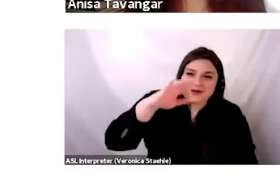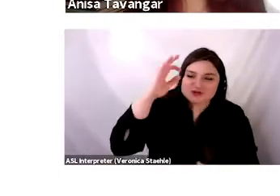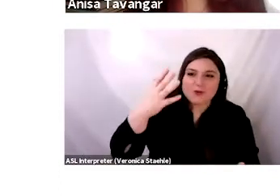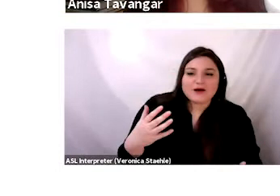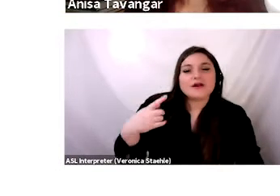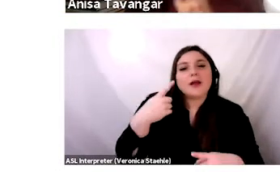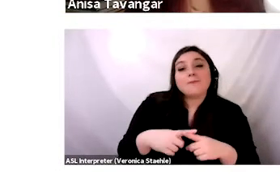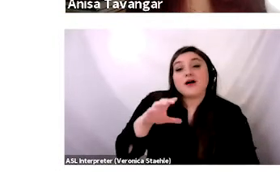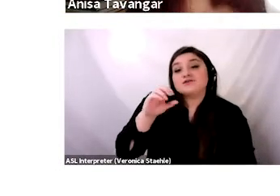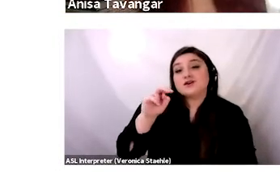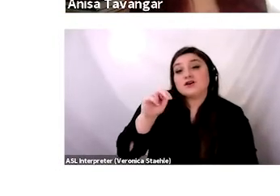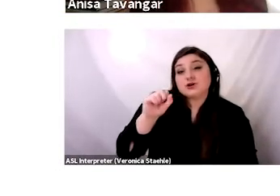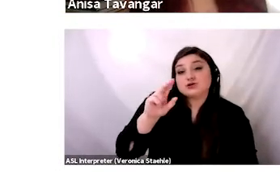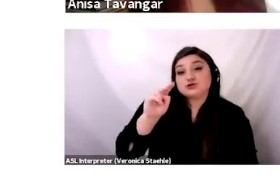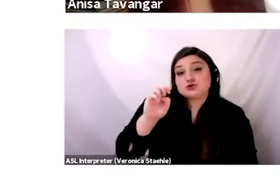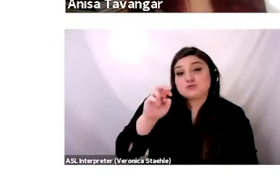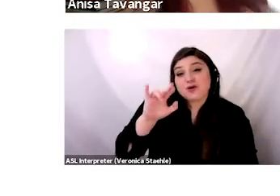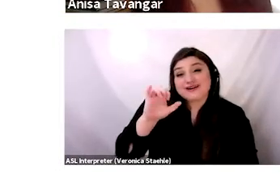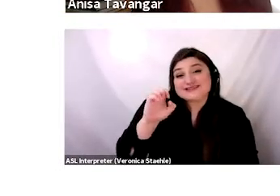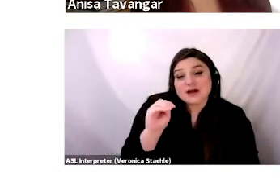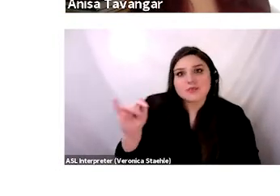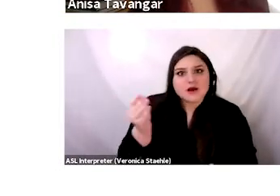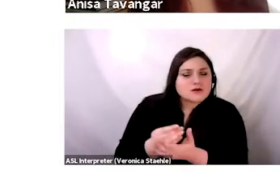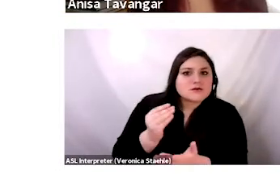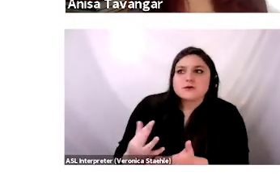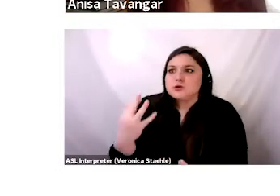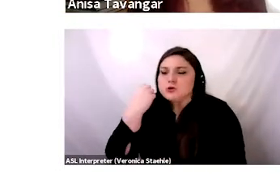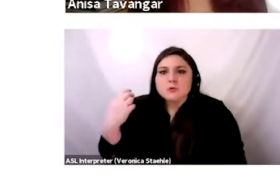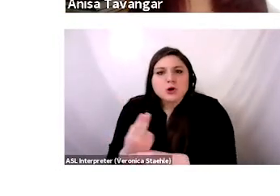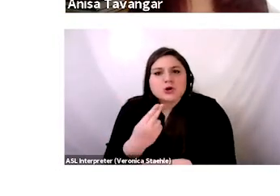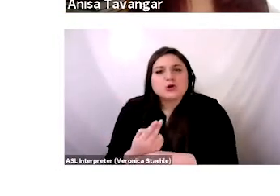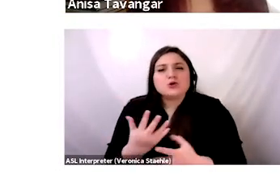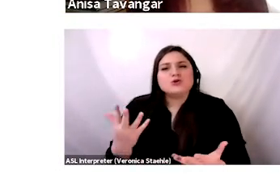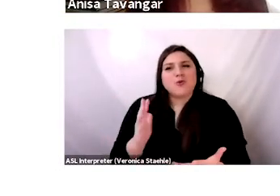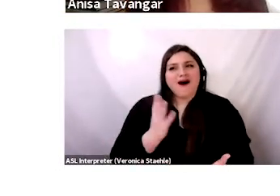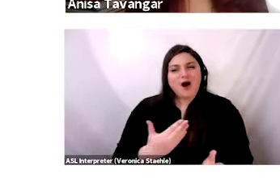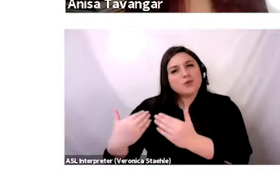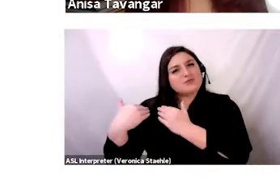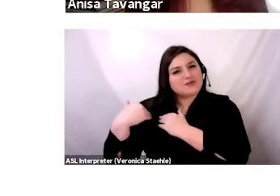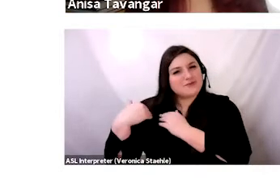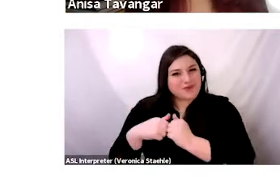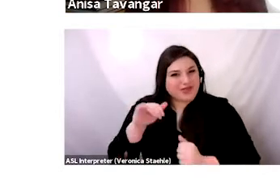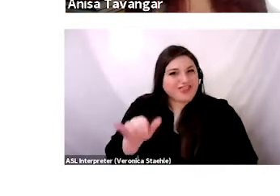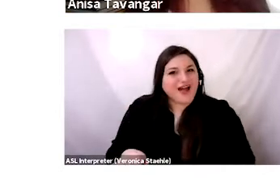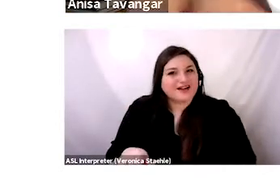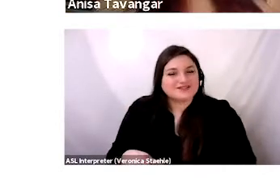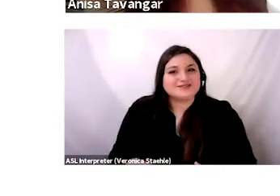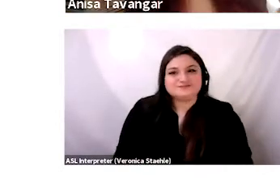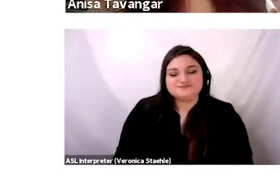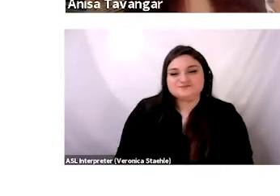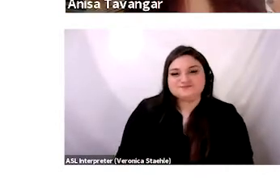between beauty and consumerism, and then ultimately sort of what is our individual responsibility. As sort